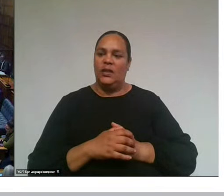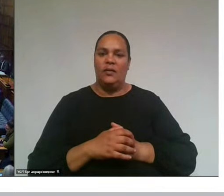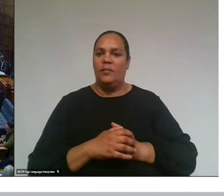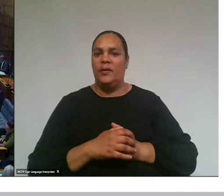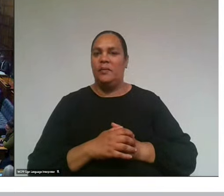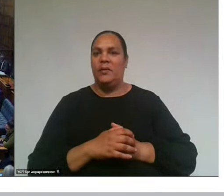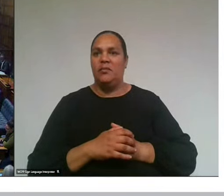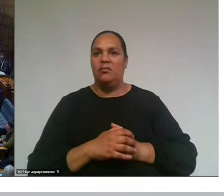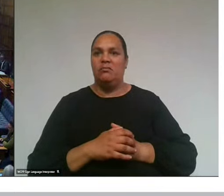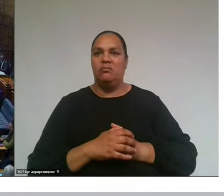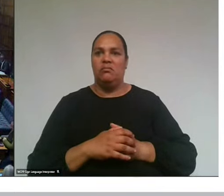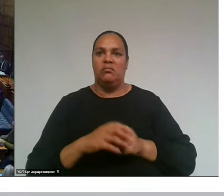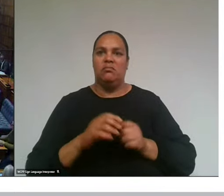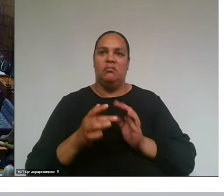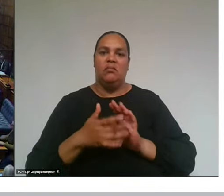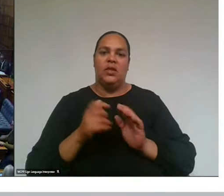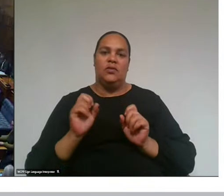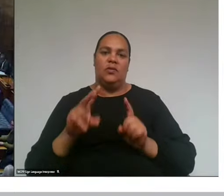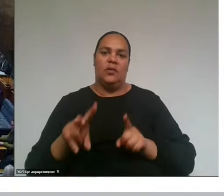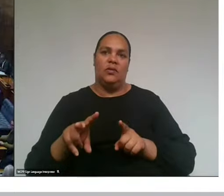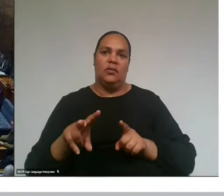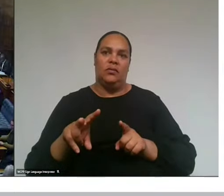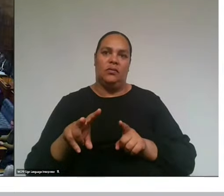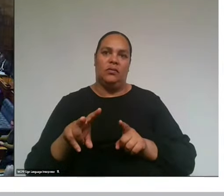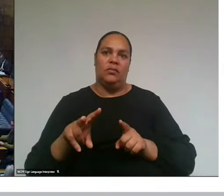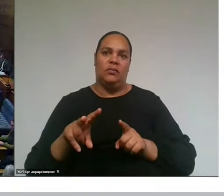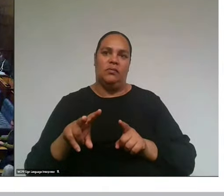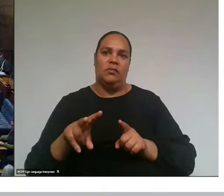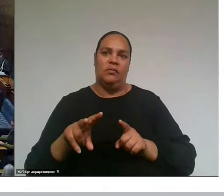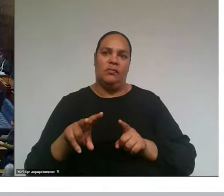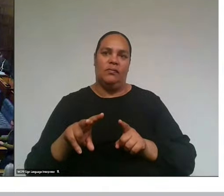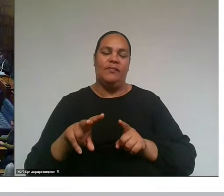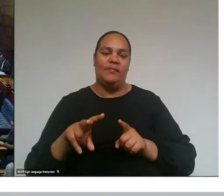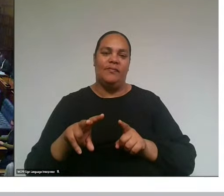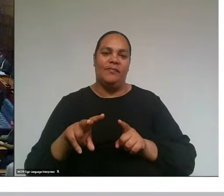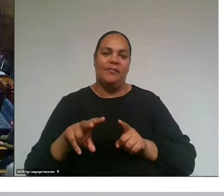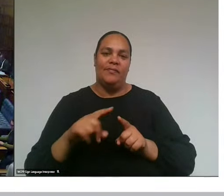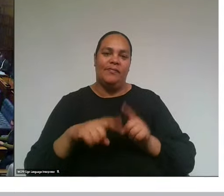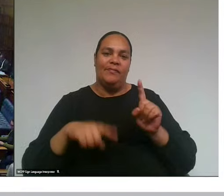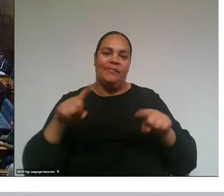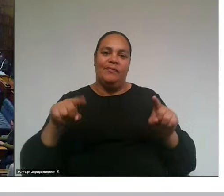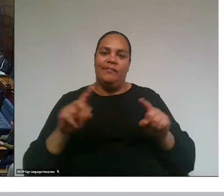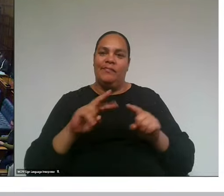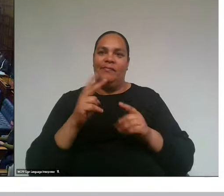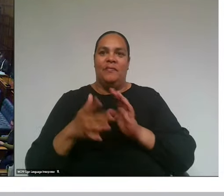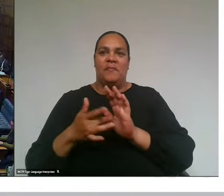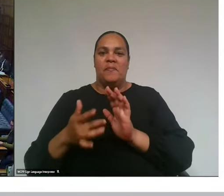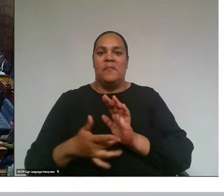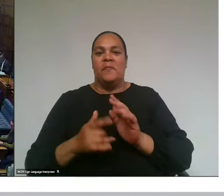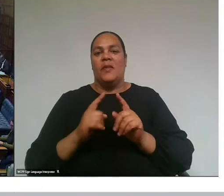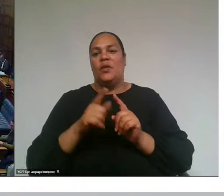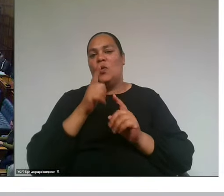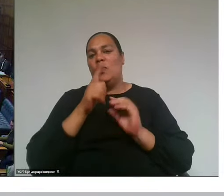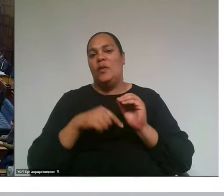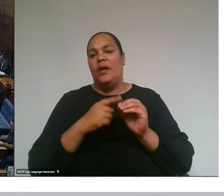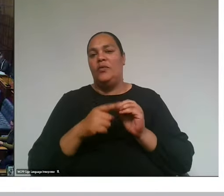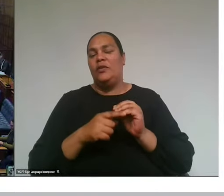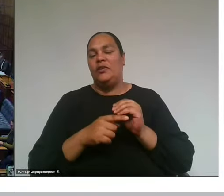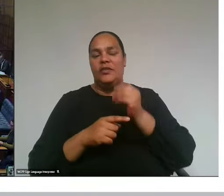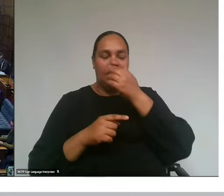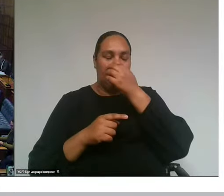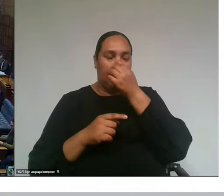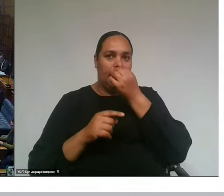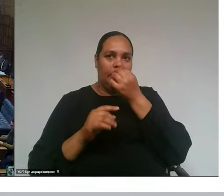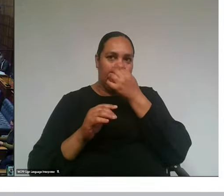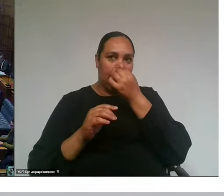chair on page 12 you and on various other Pages you sp you speak about trade agreements